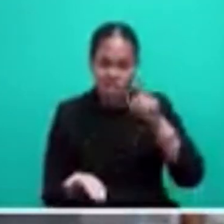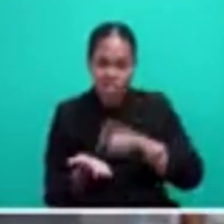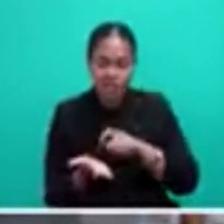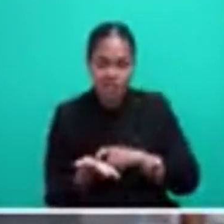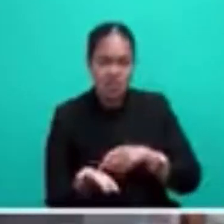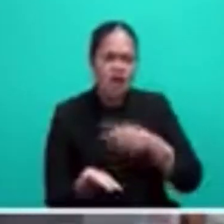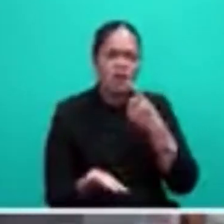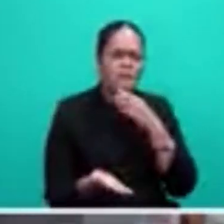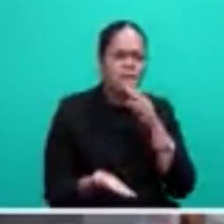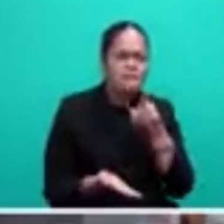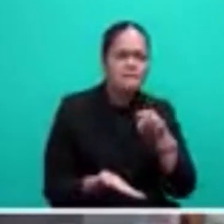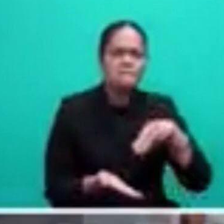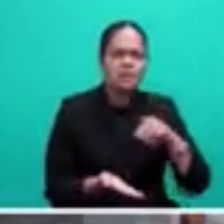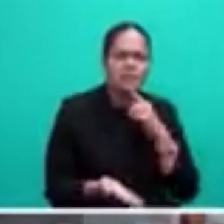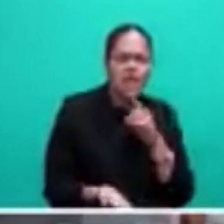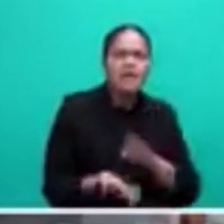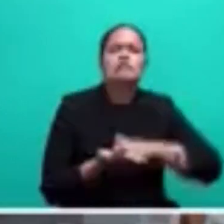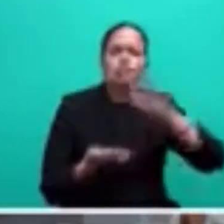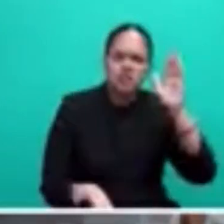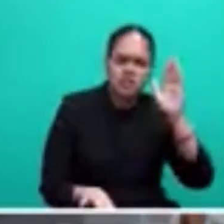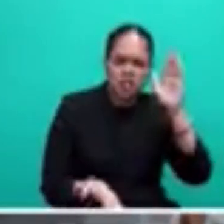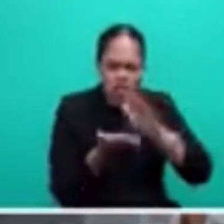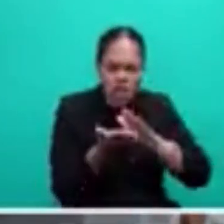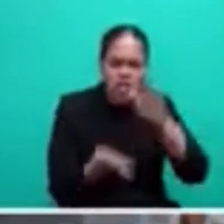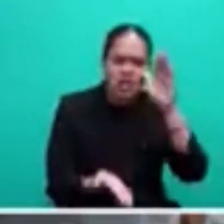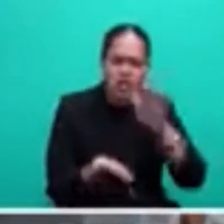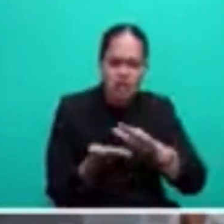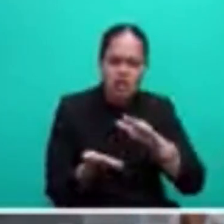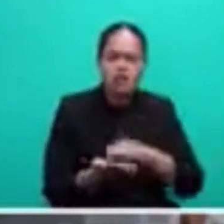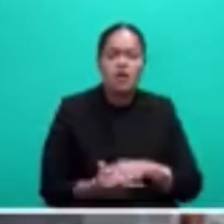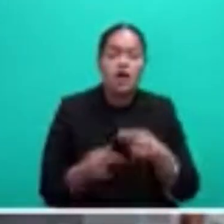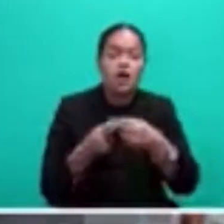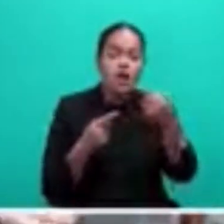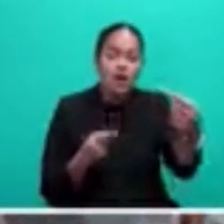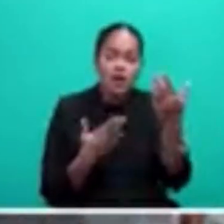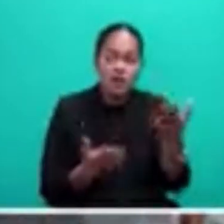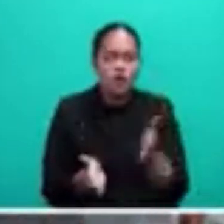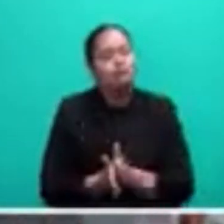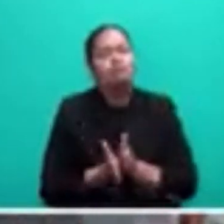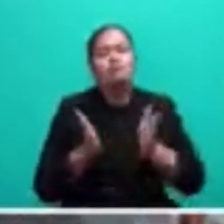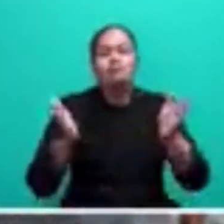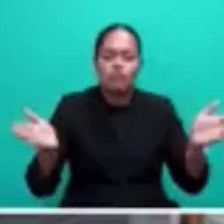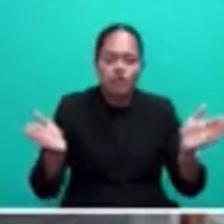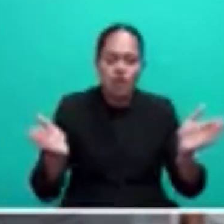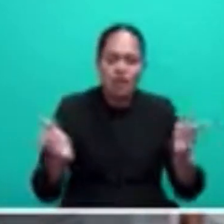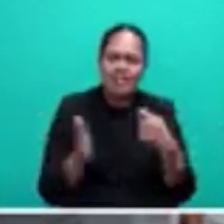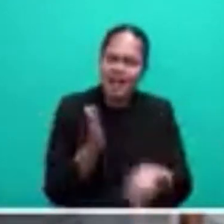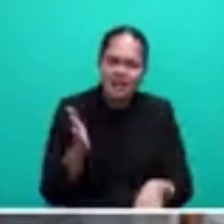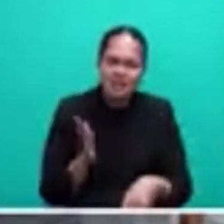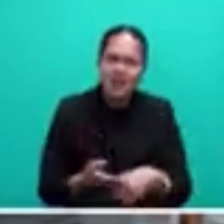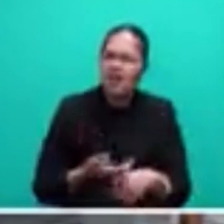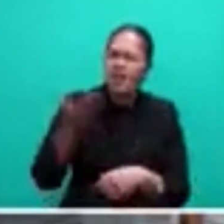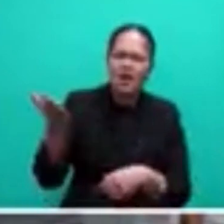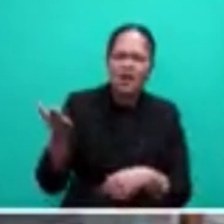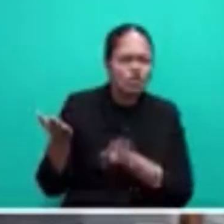says increase the debt. The Honourable Leader of Opposition says broaden the tax base, another says don't increase